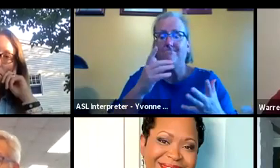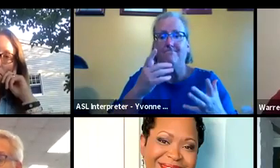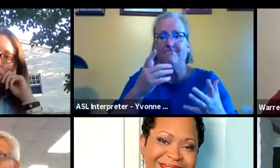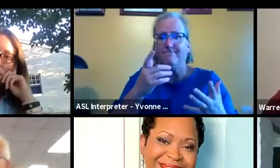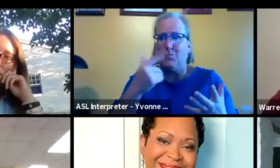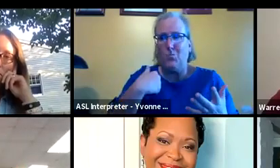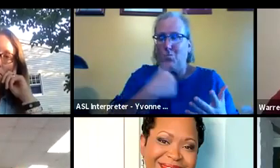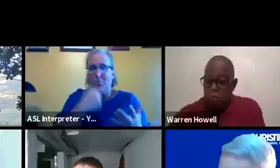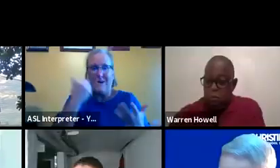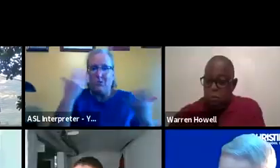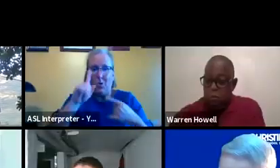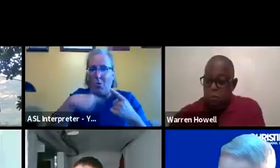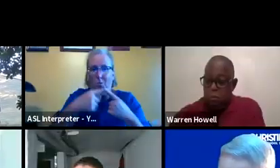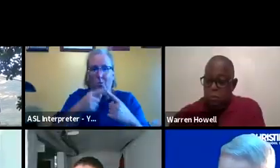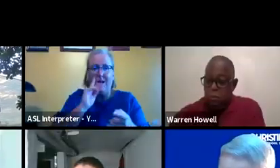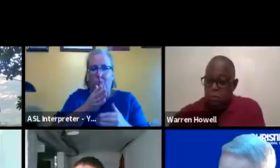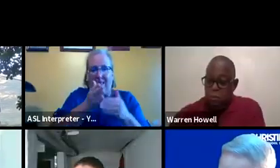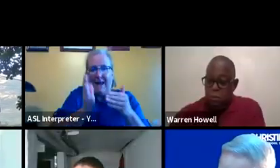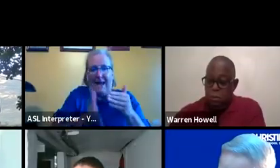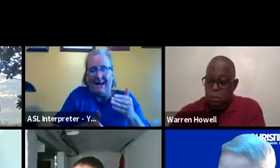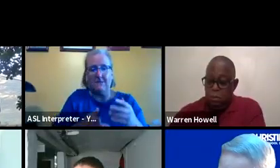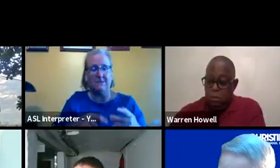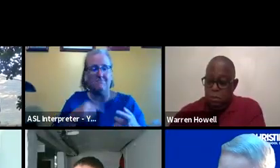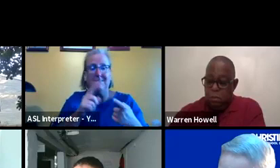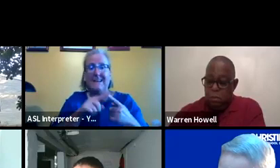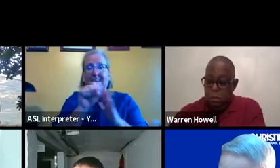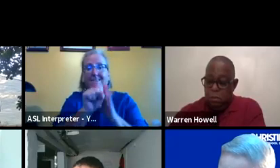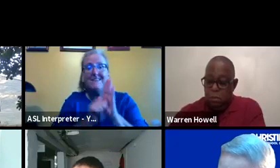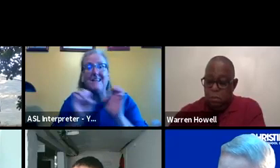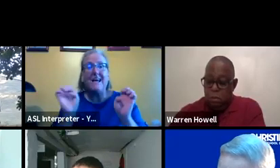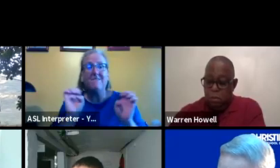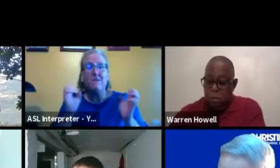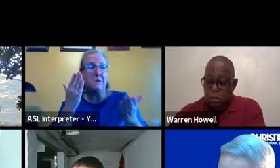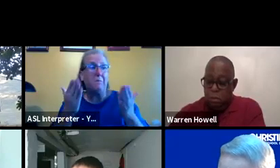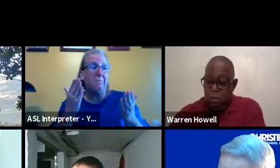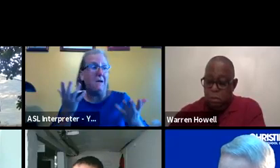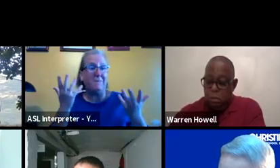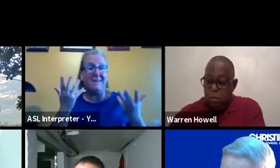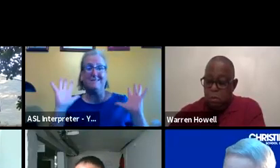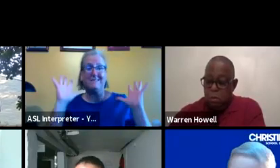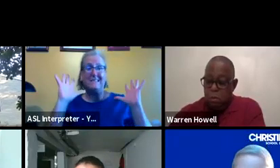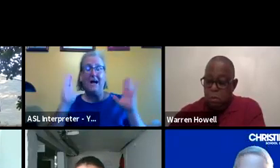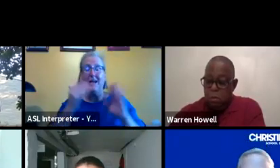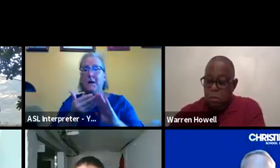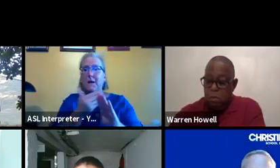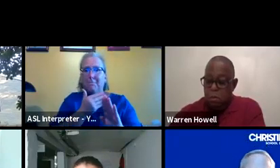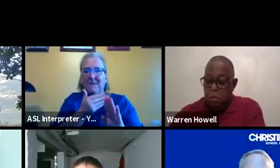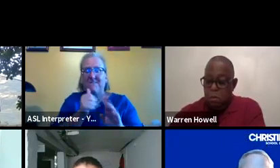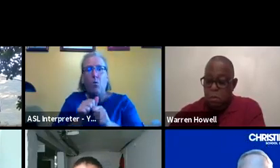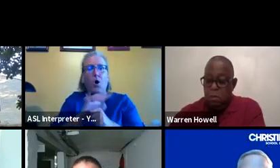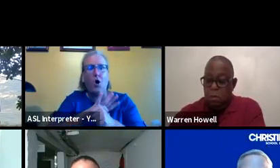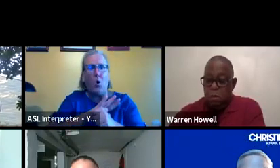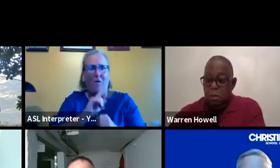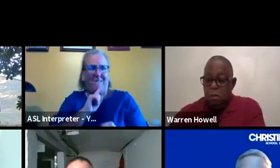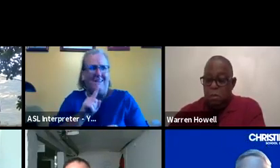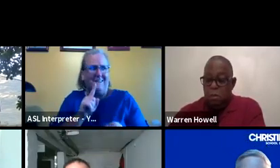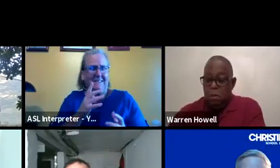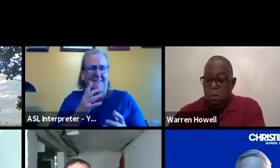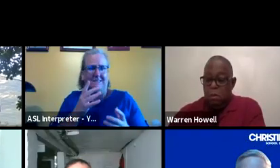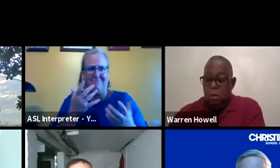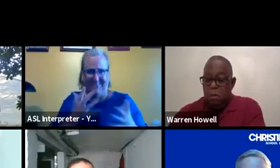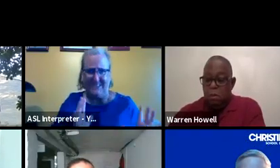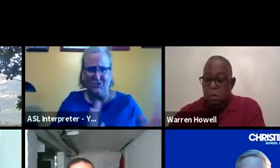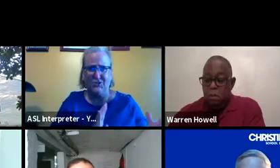known. The state of emergency may be terminated before all concerns with COVID-19 have been overcome.